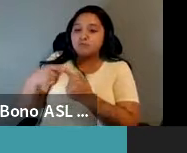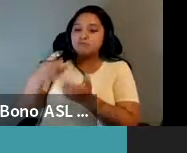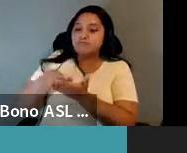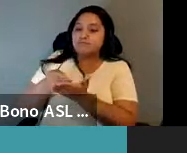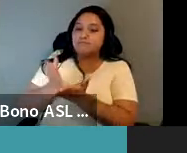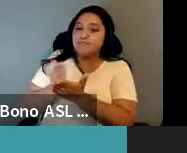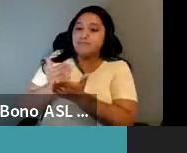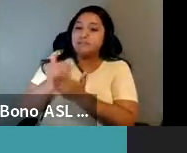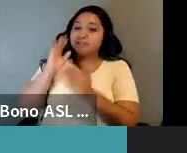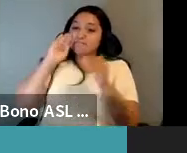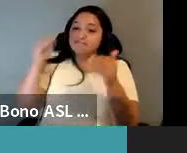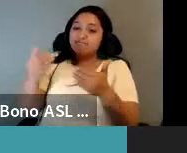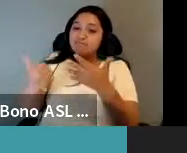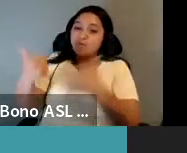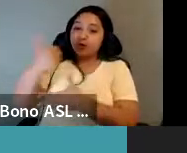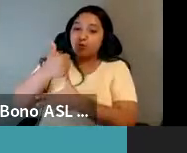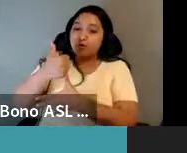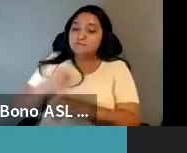priorities.